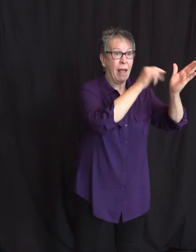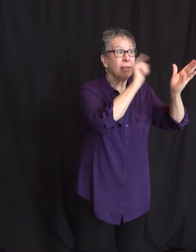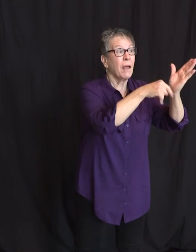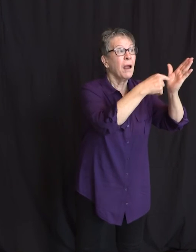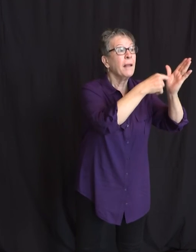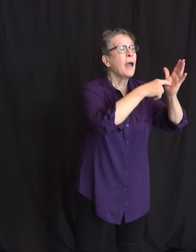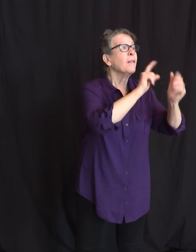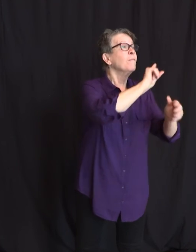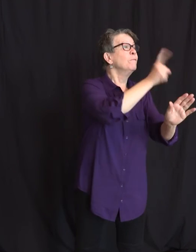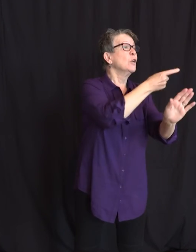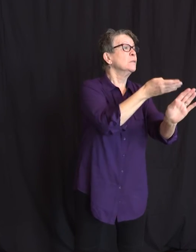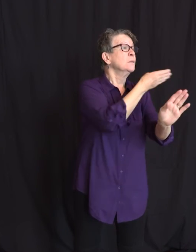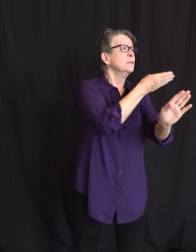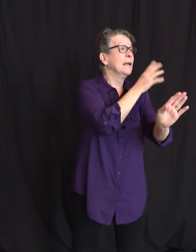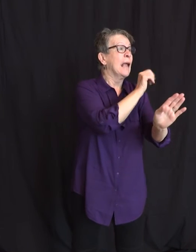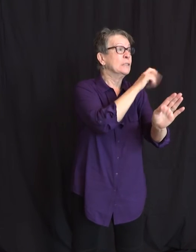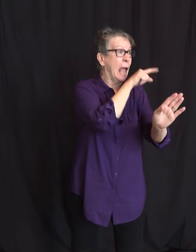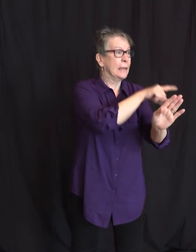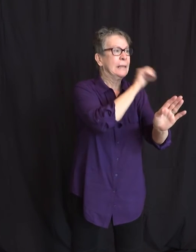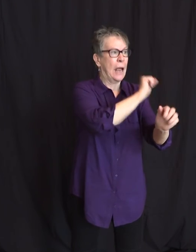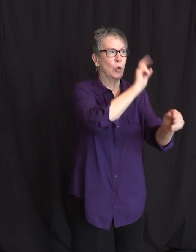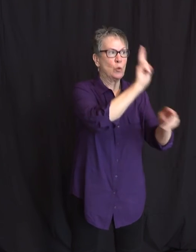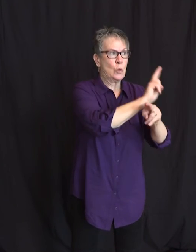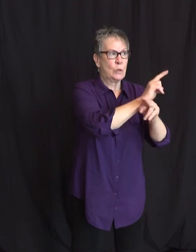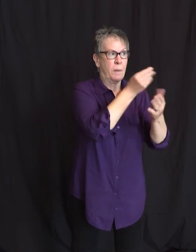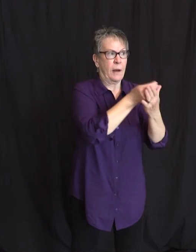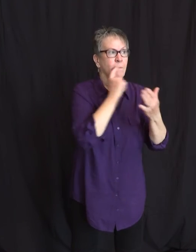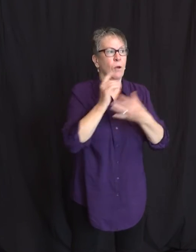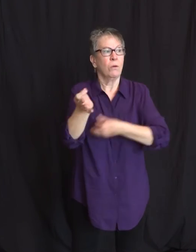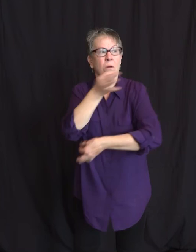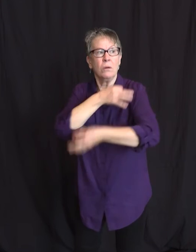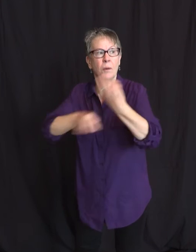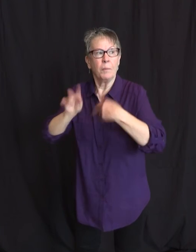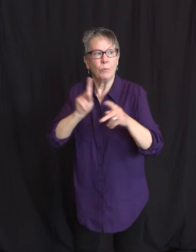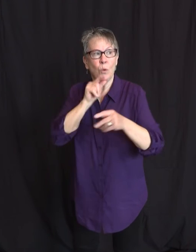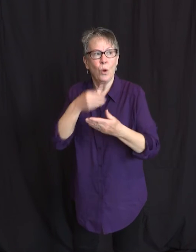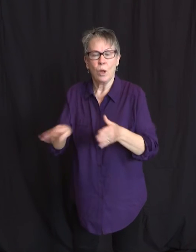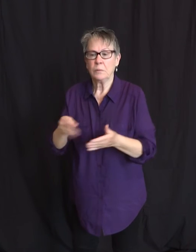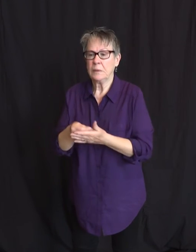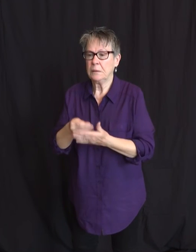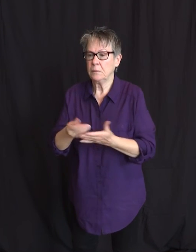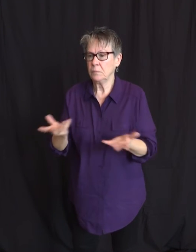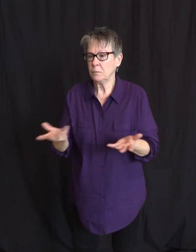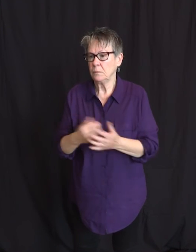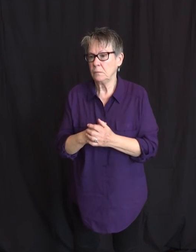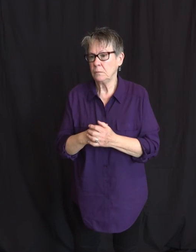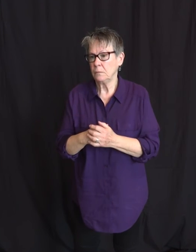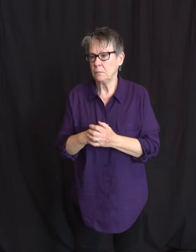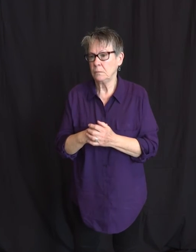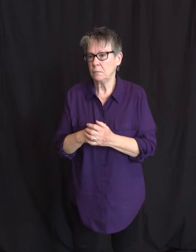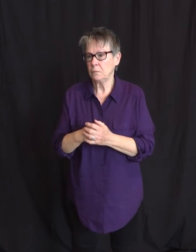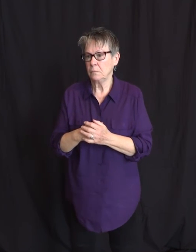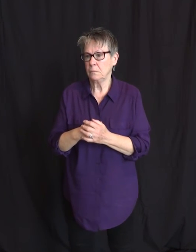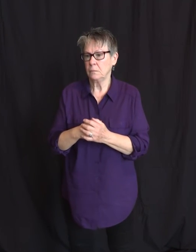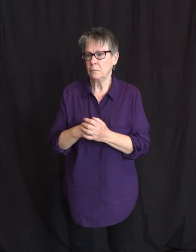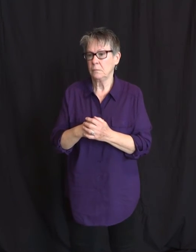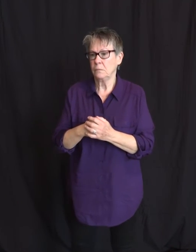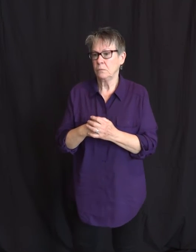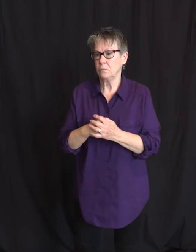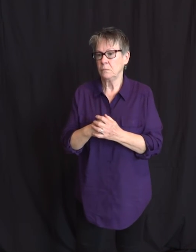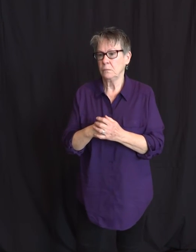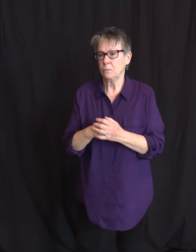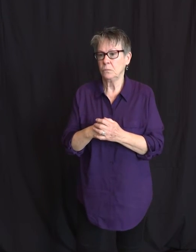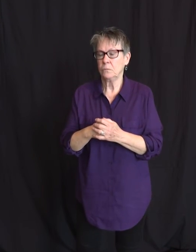limited, obviously to states, but not limited to the states and the very large cities, but also available for our smaller counties